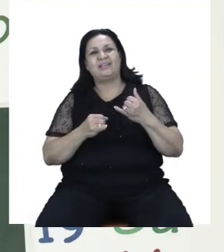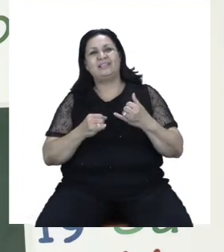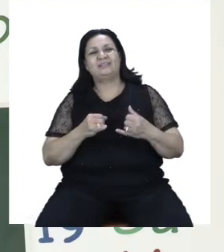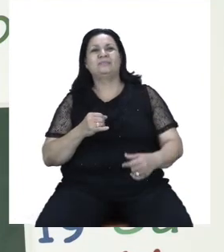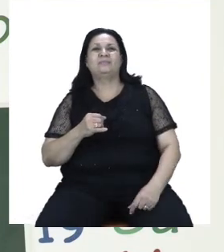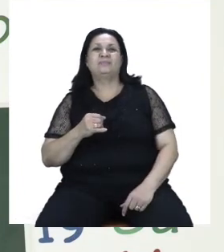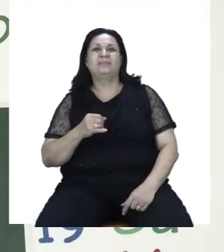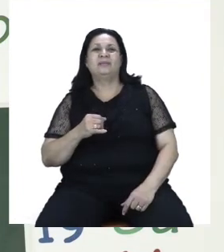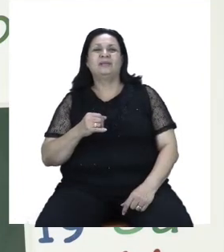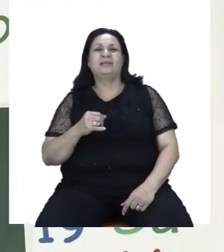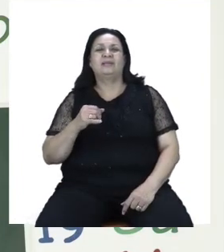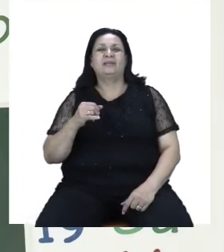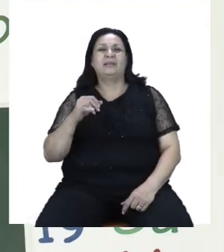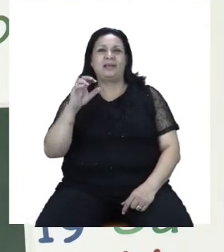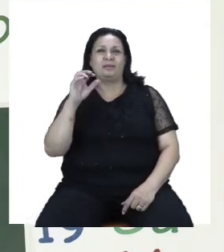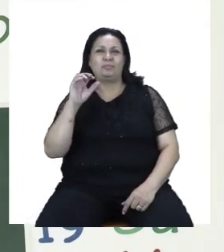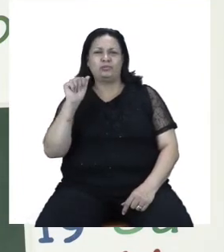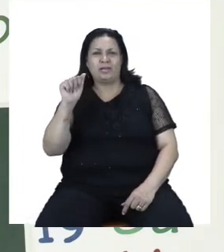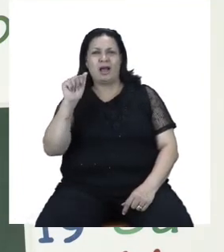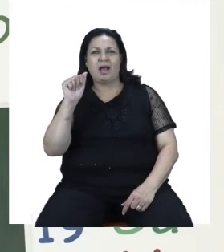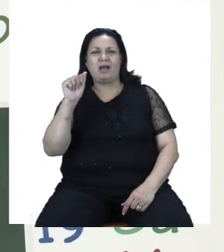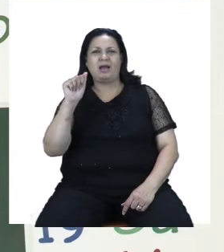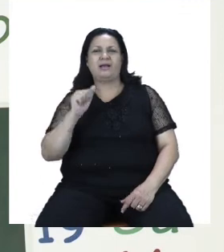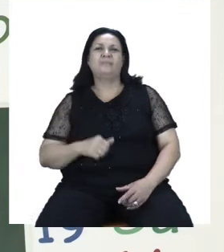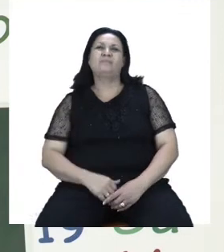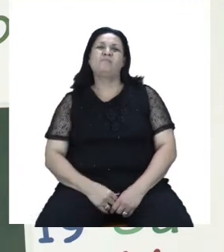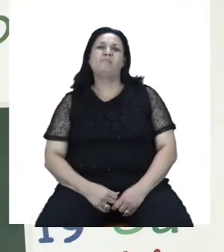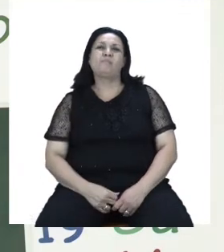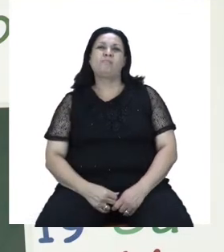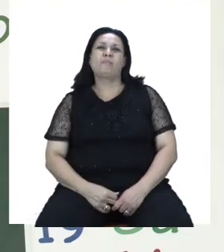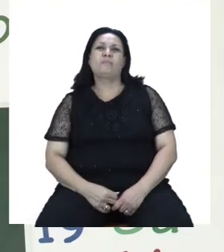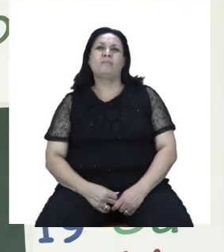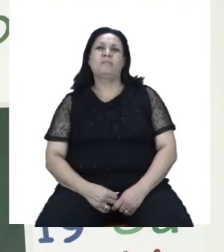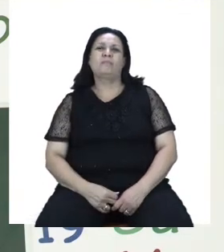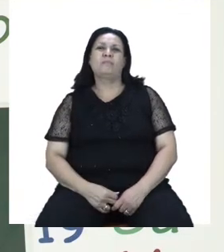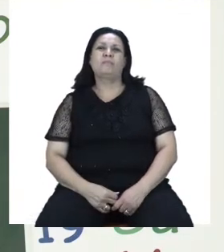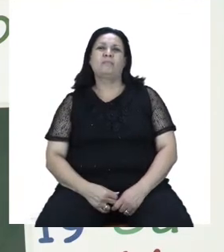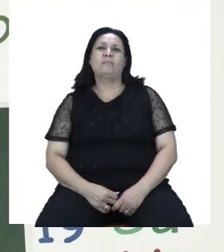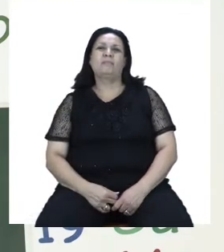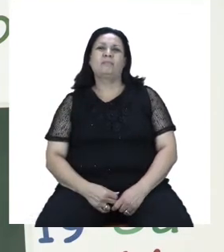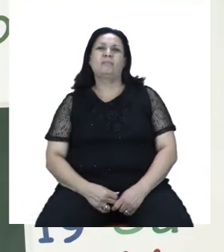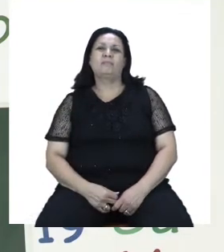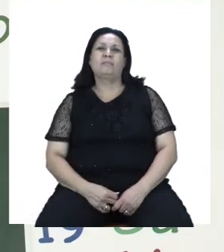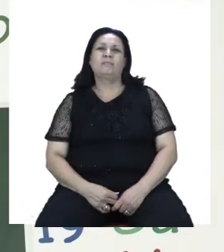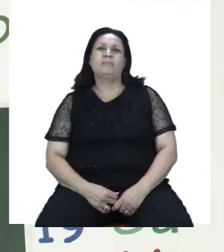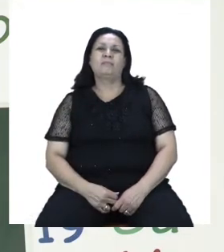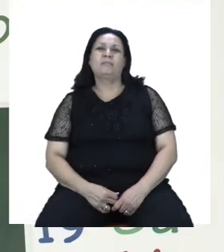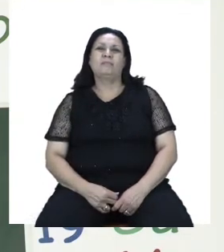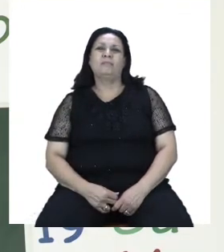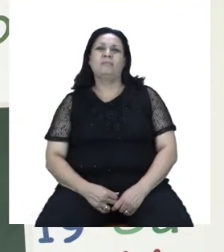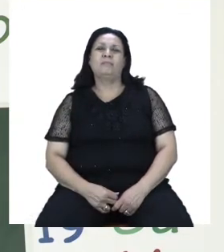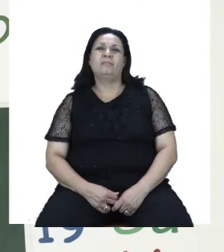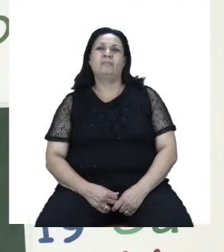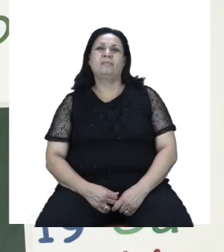an A. So I am going to write A. Go round,